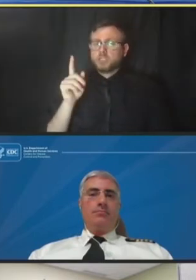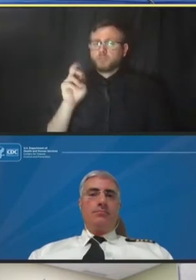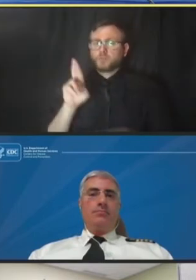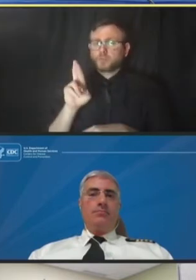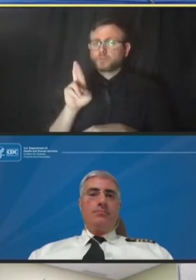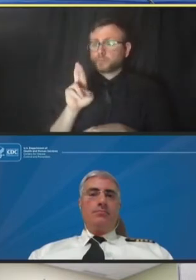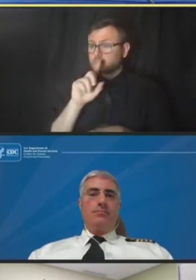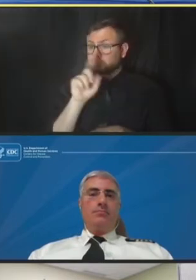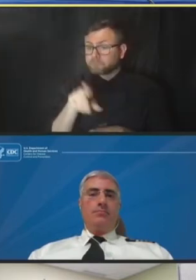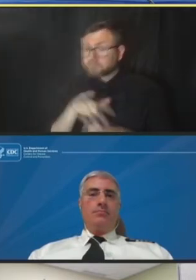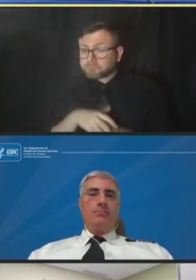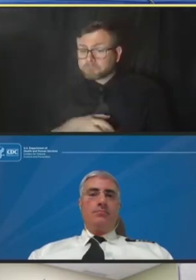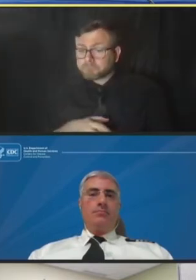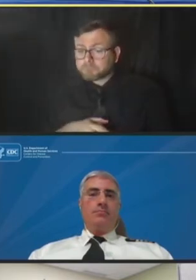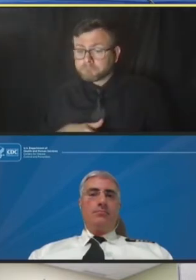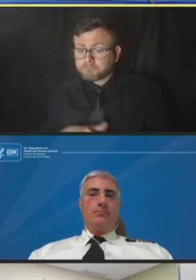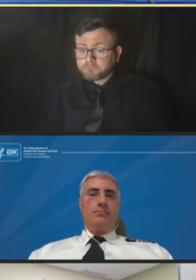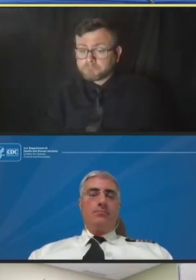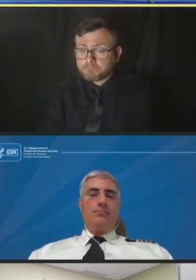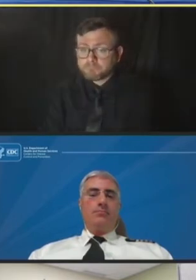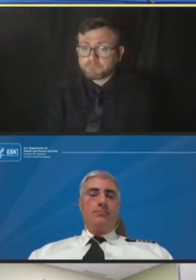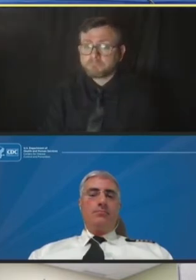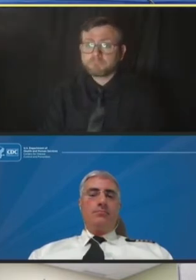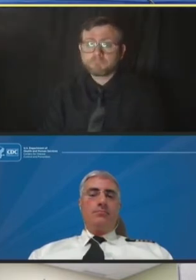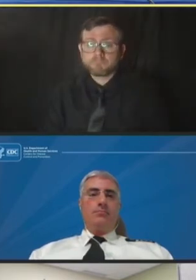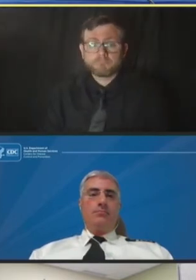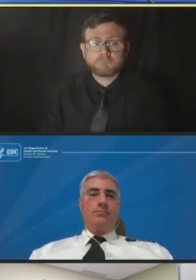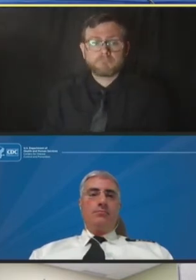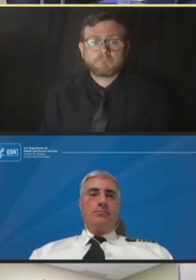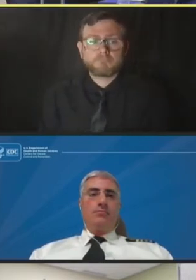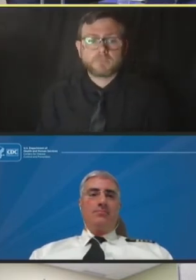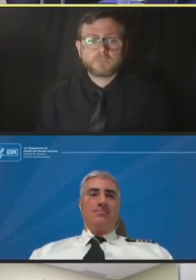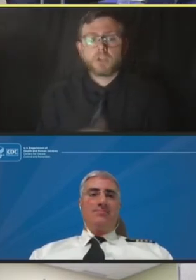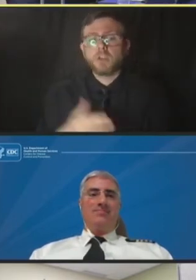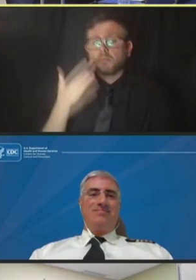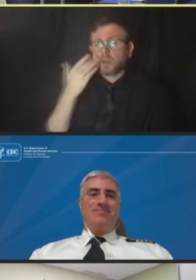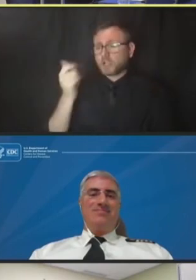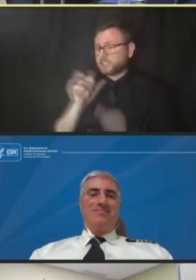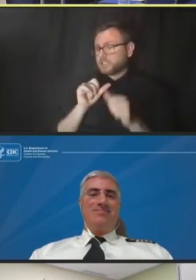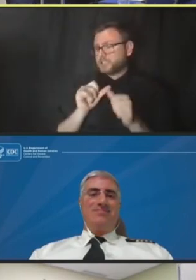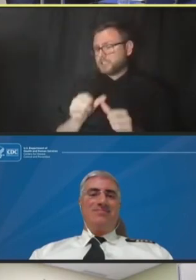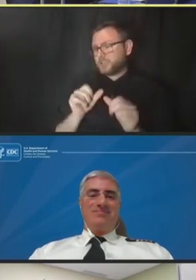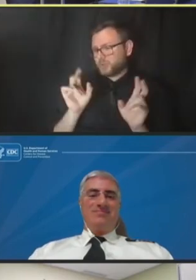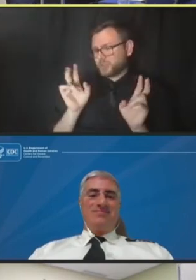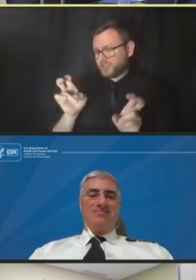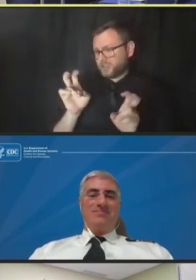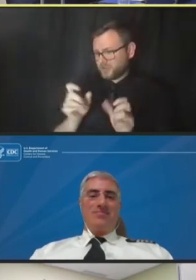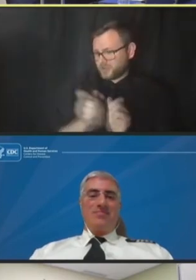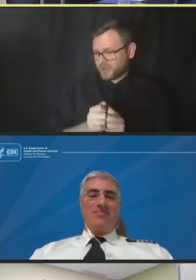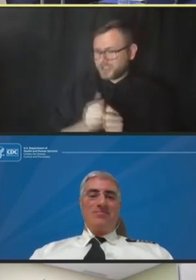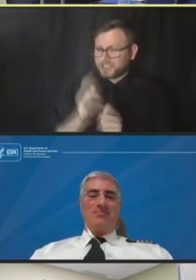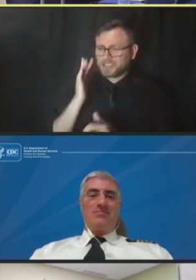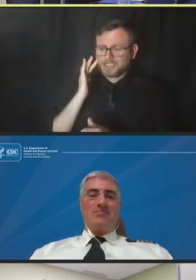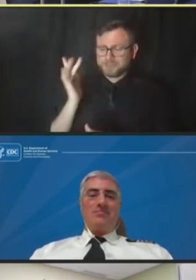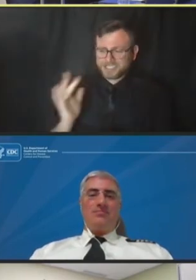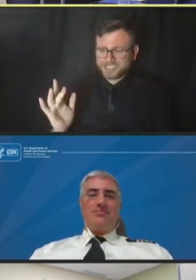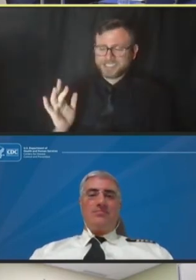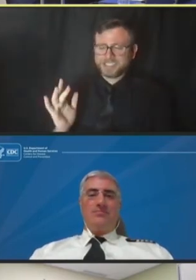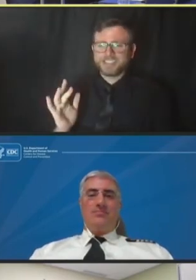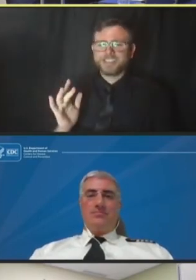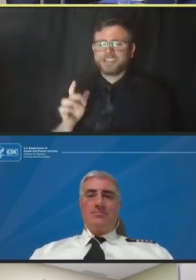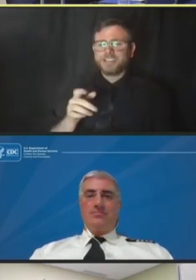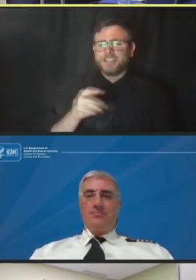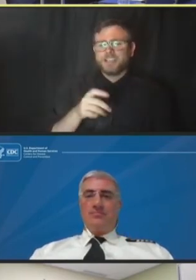Due to his continued issues with his speaker, Dr.